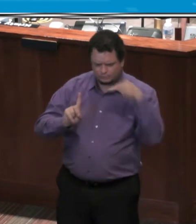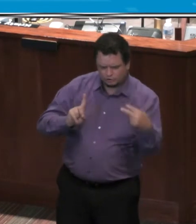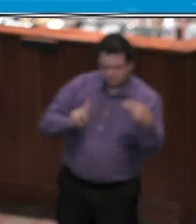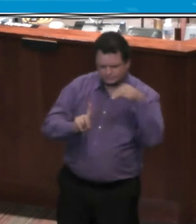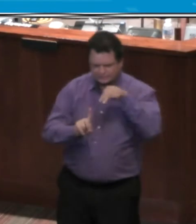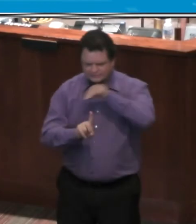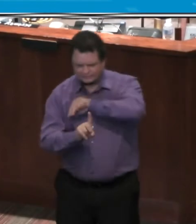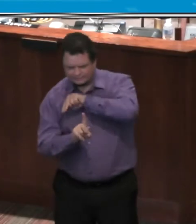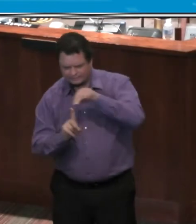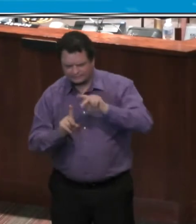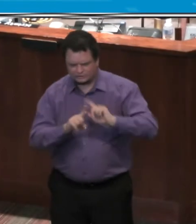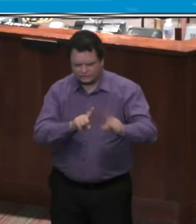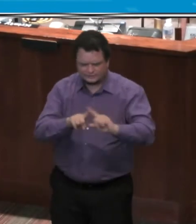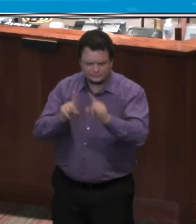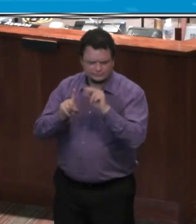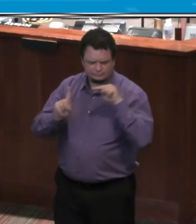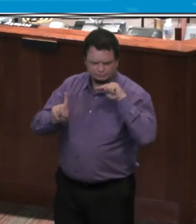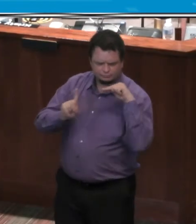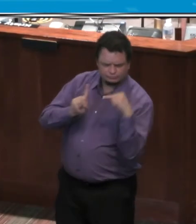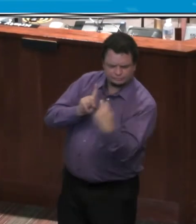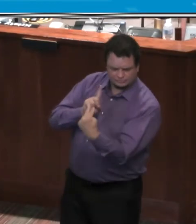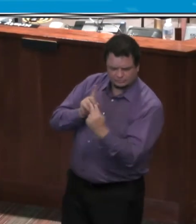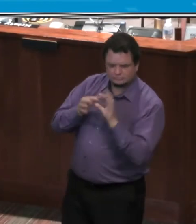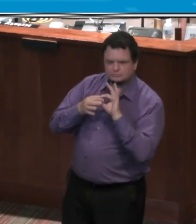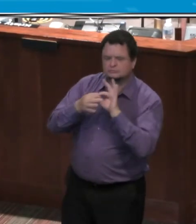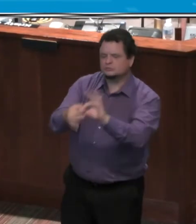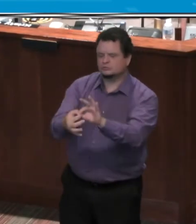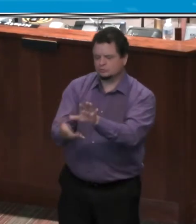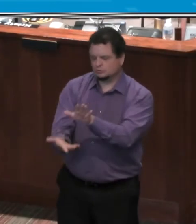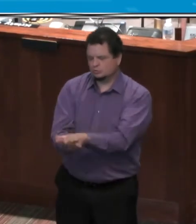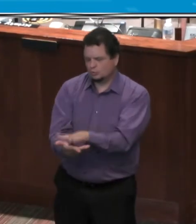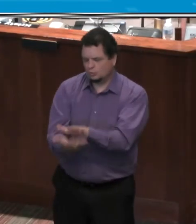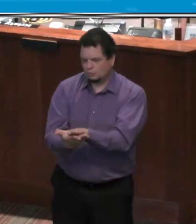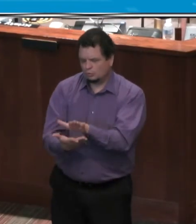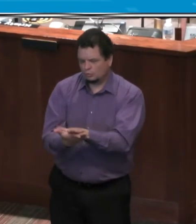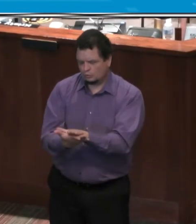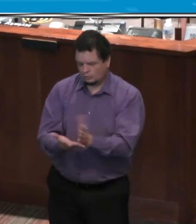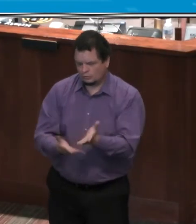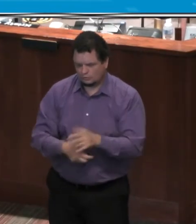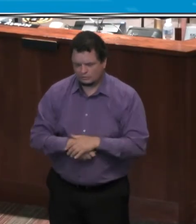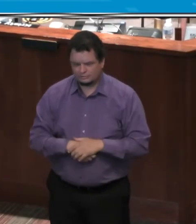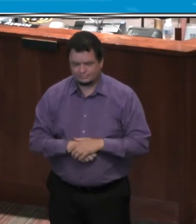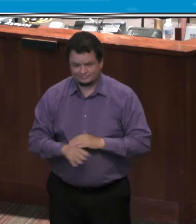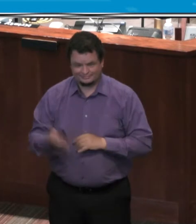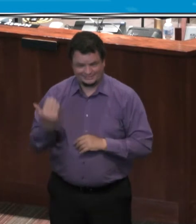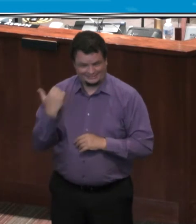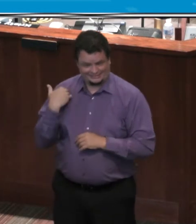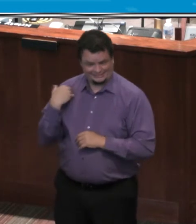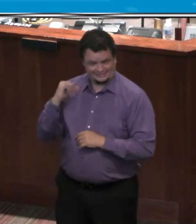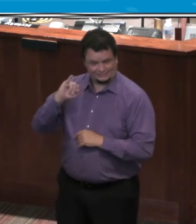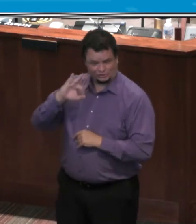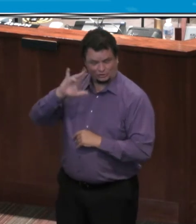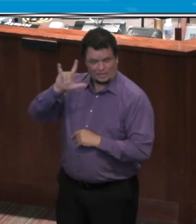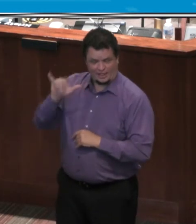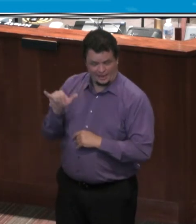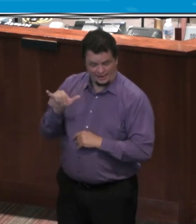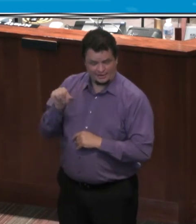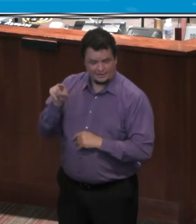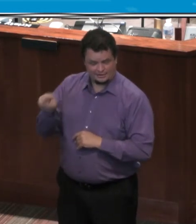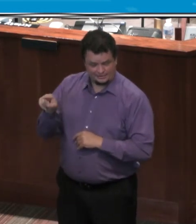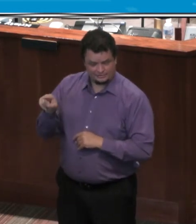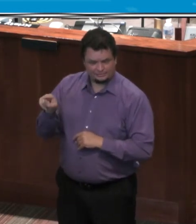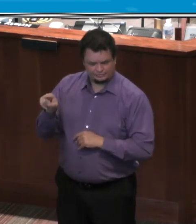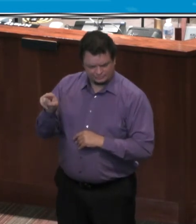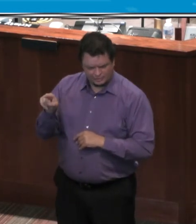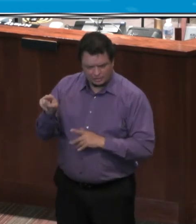So in July, we began to definitely see an uptick of school nurses contacting us regarding cases within their schools and how to handle those.